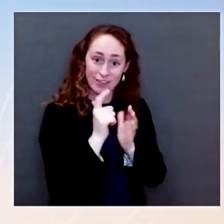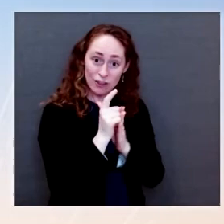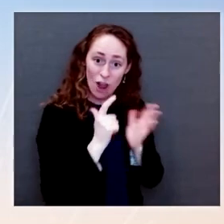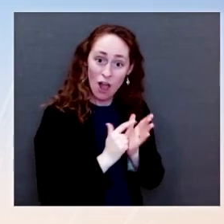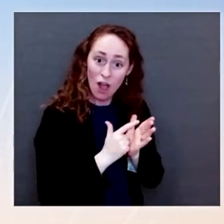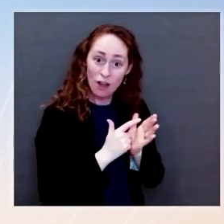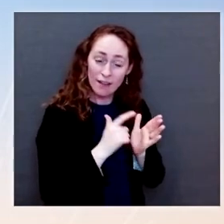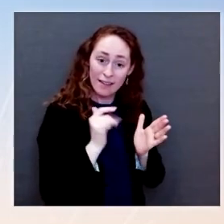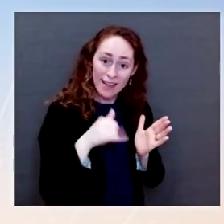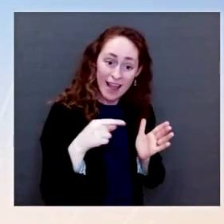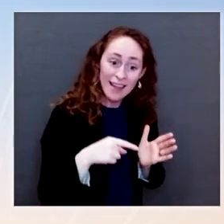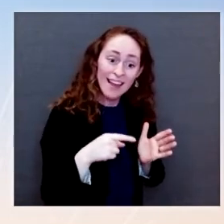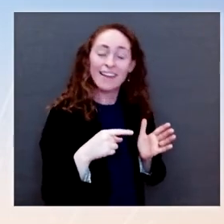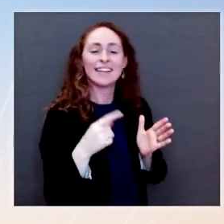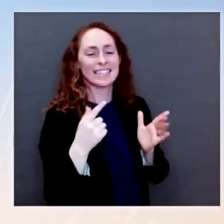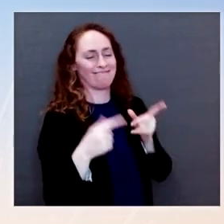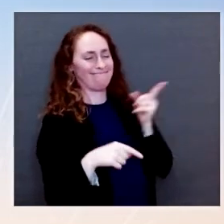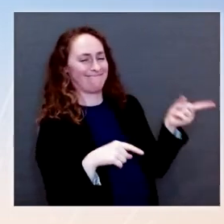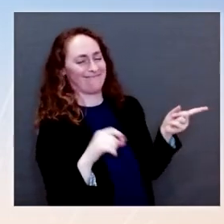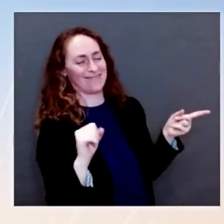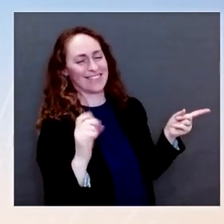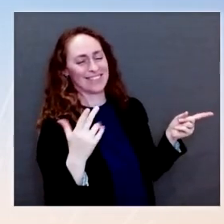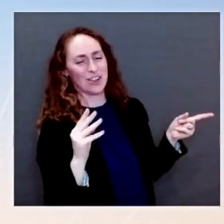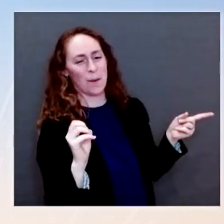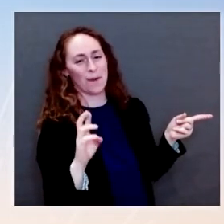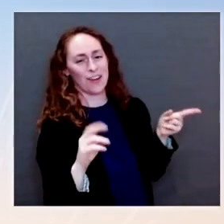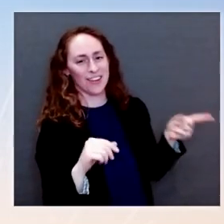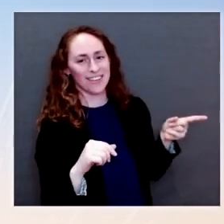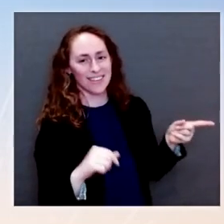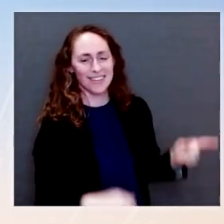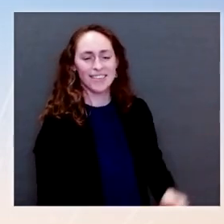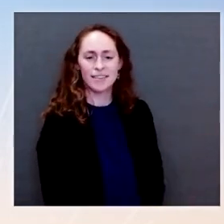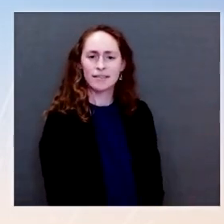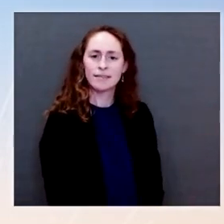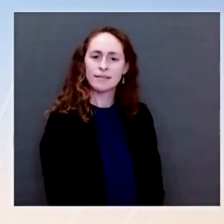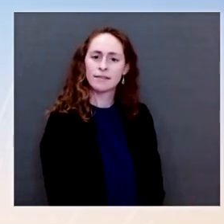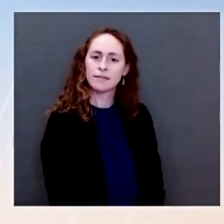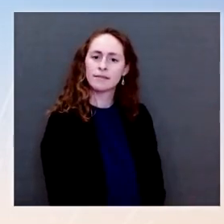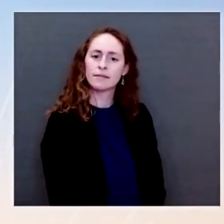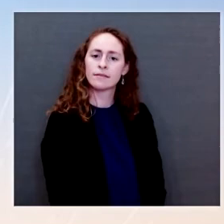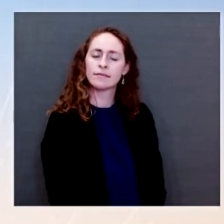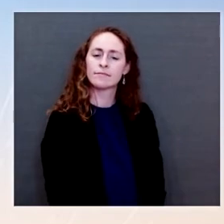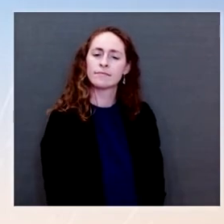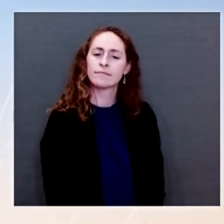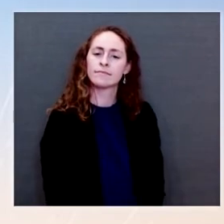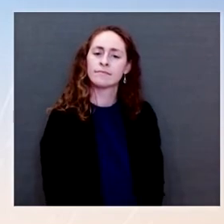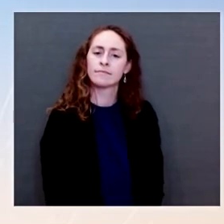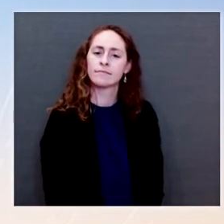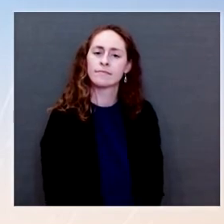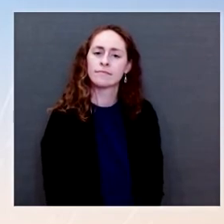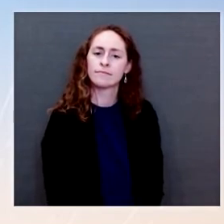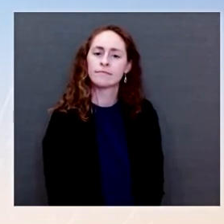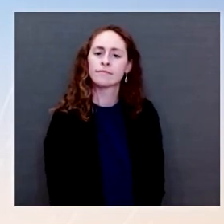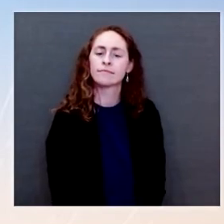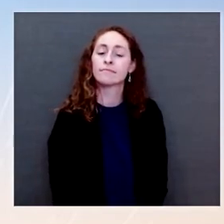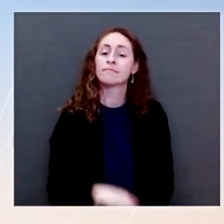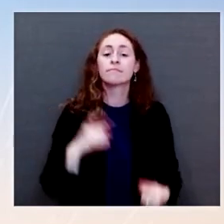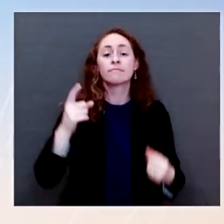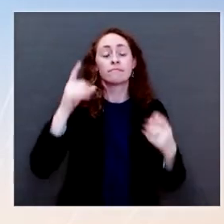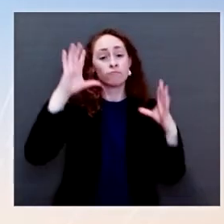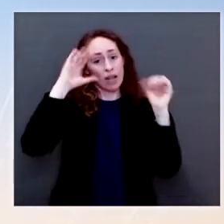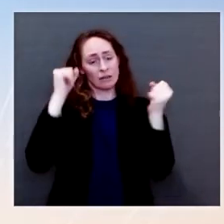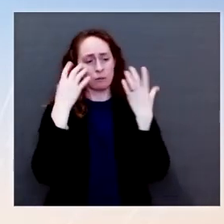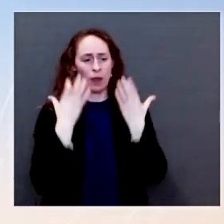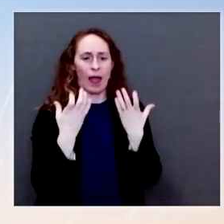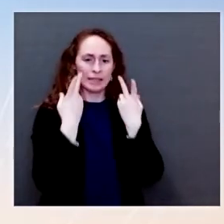soon as possible. He wants to make voting rights a reality. He wants to get police reform done. He wants to ensure that